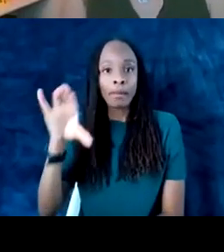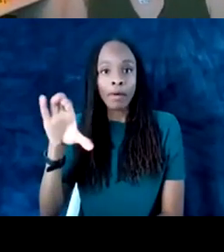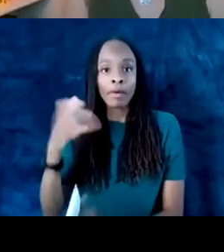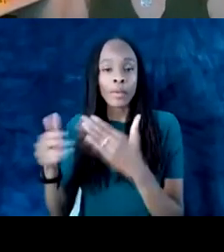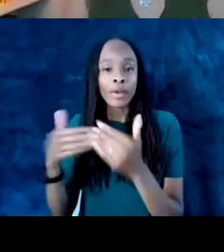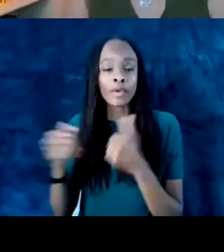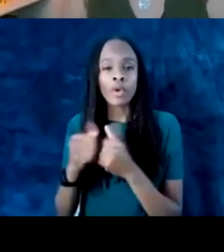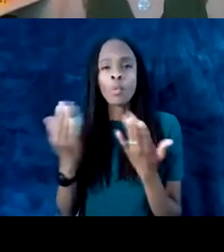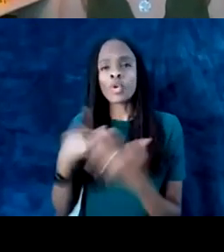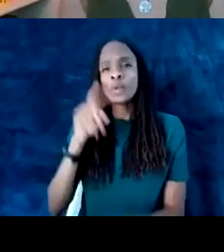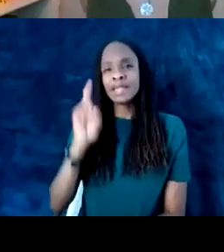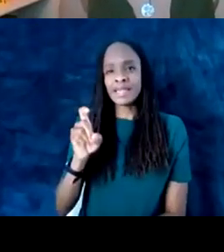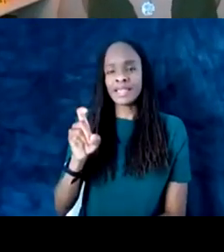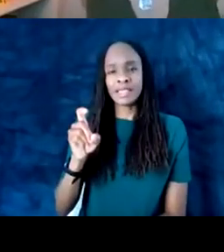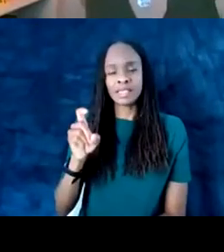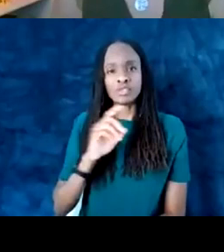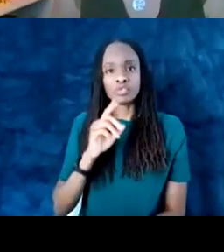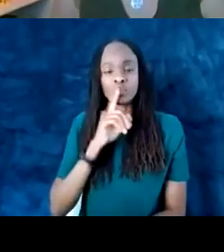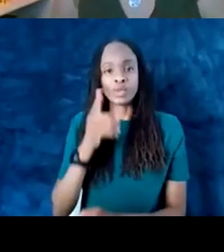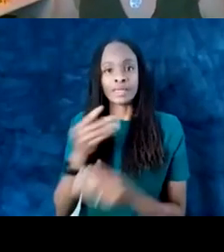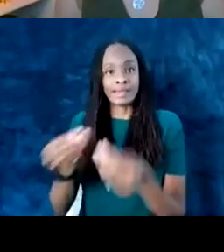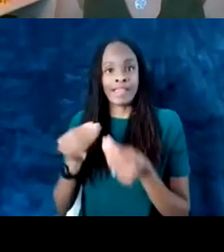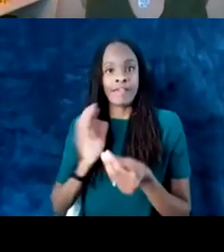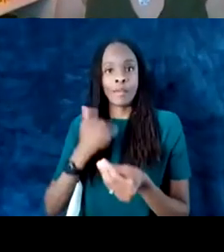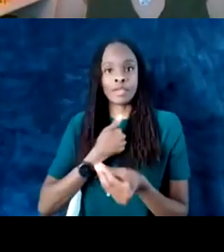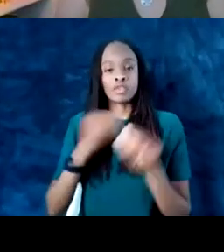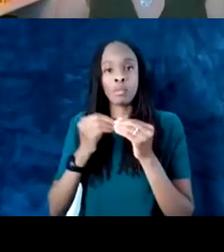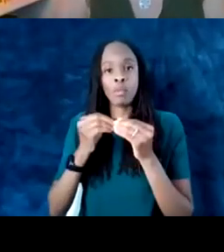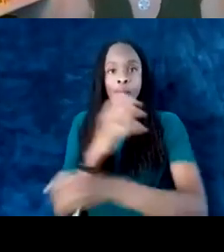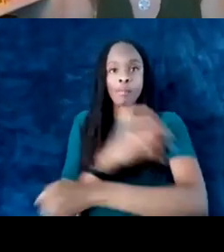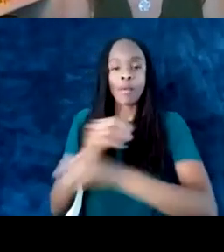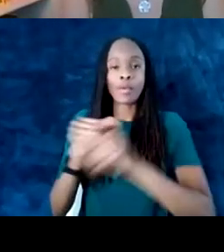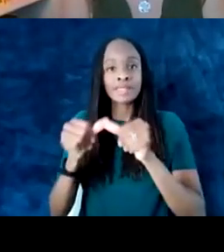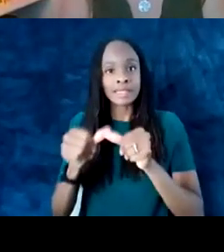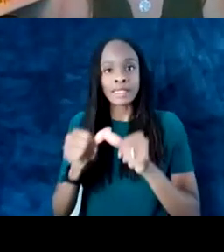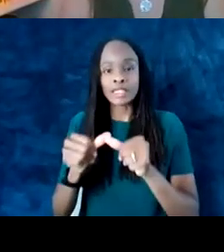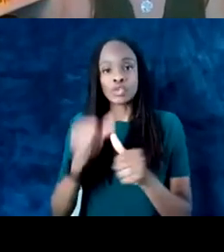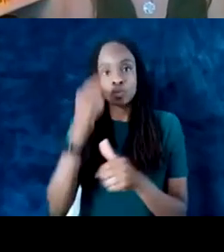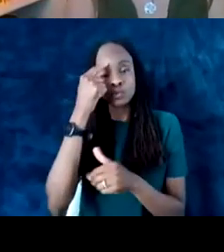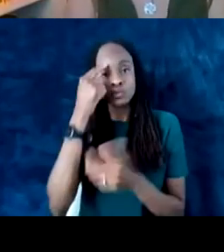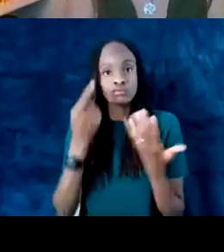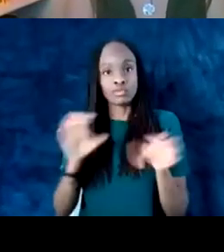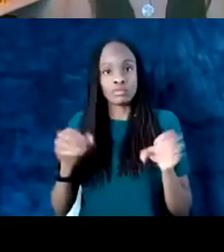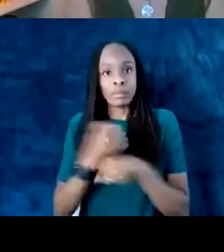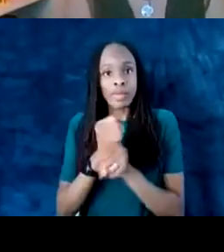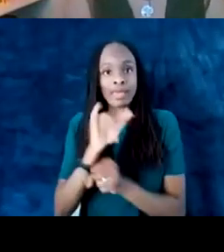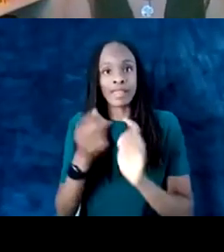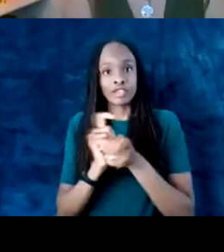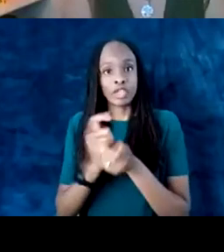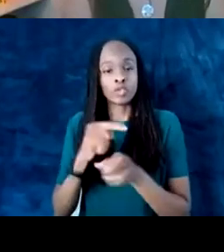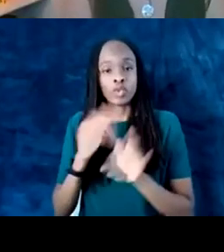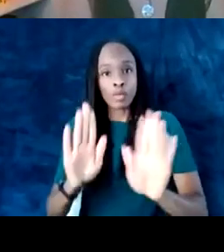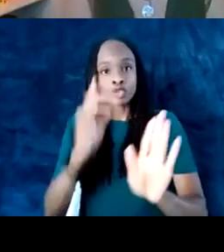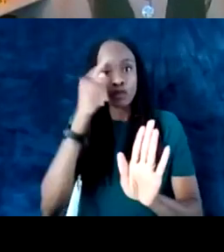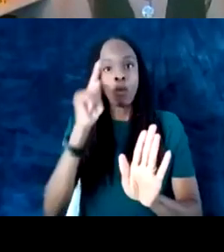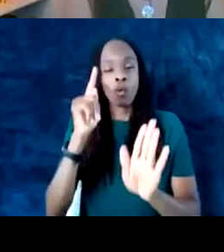what do we need to further empower ourselves to continue to push for the change we've always been pushing for the entire time? I think there's a real lack